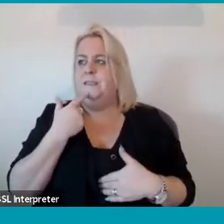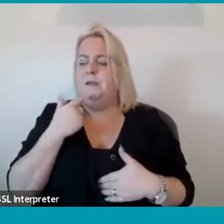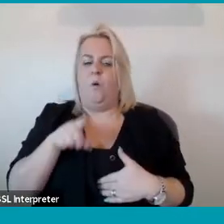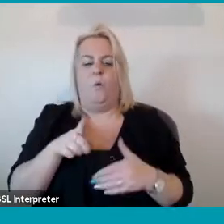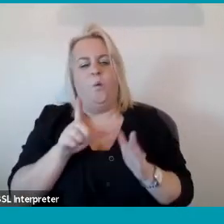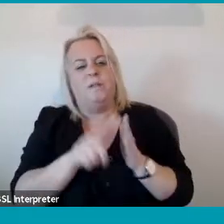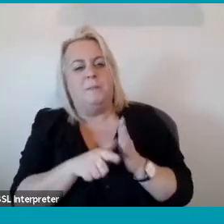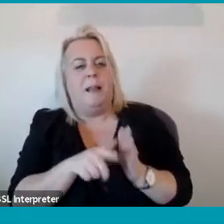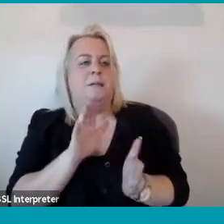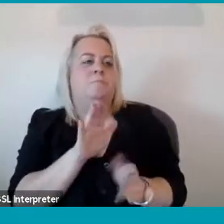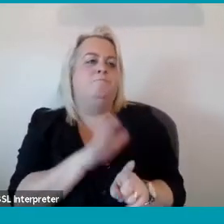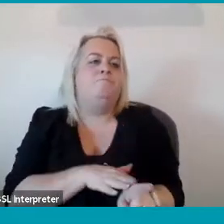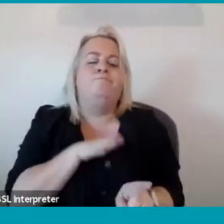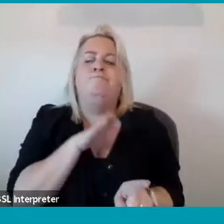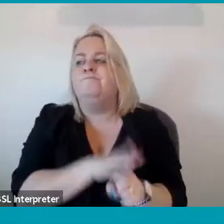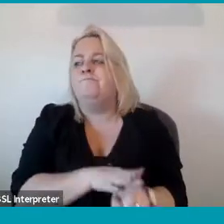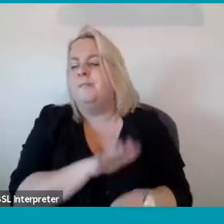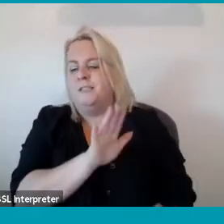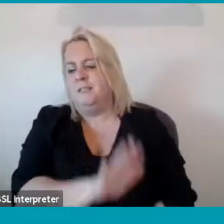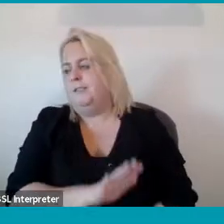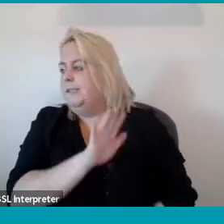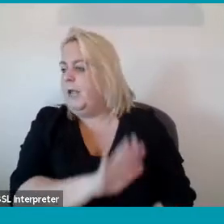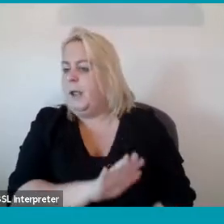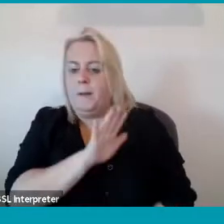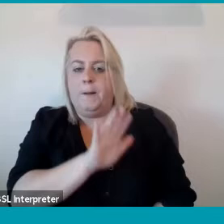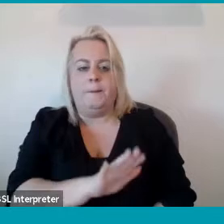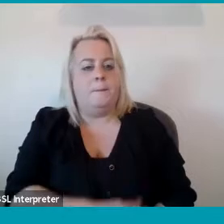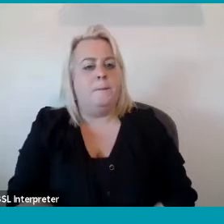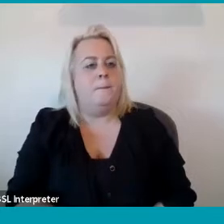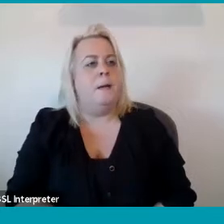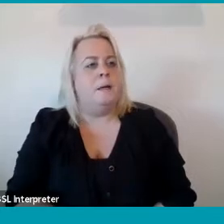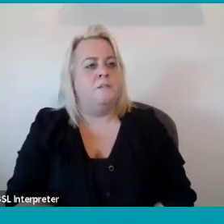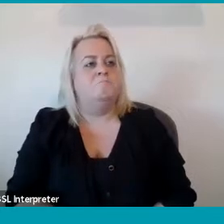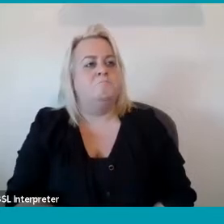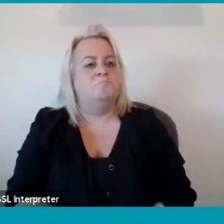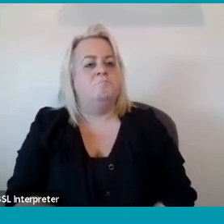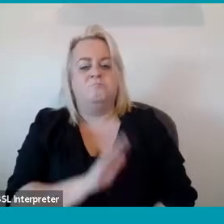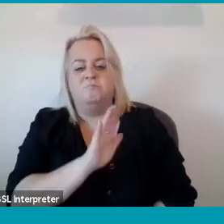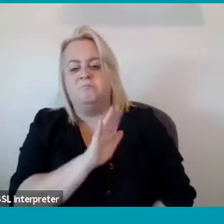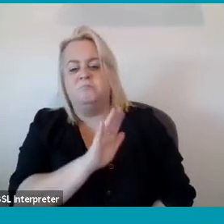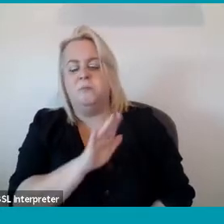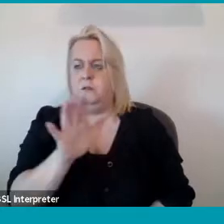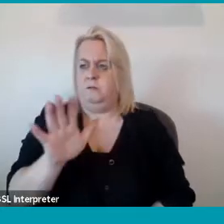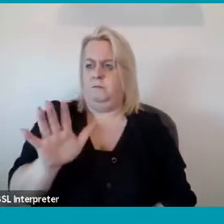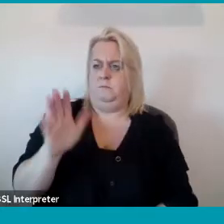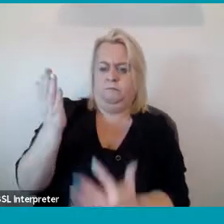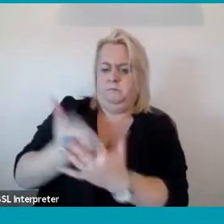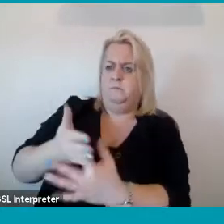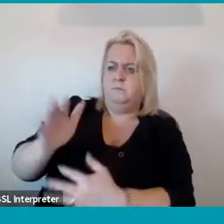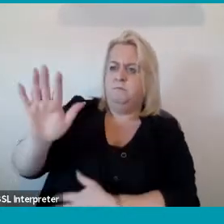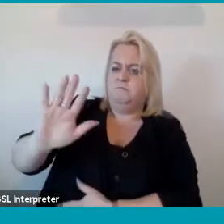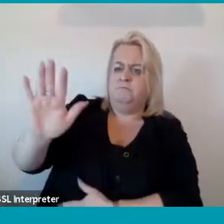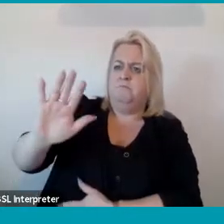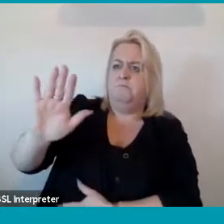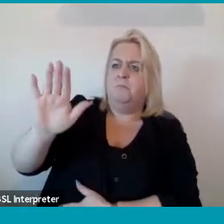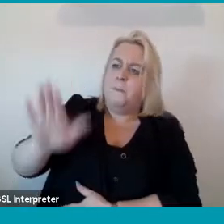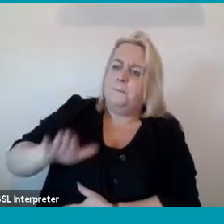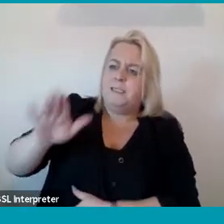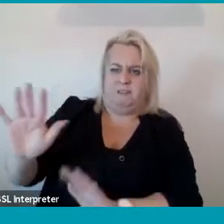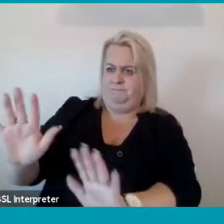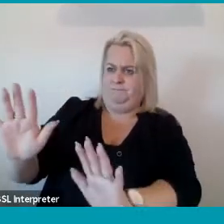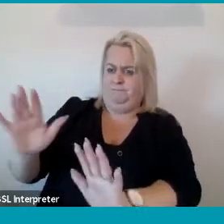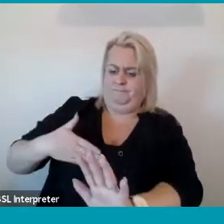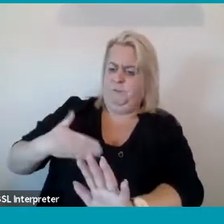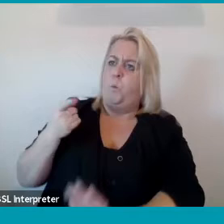Disability. Such a shame for those people. We really ought to, and I kind of interrupt and say, no, this isn't about pity